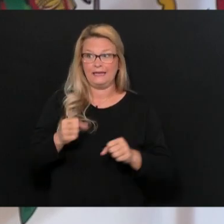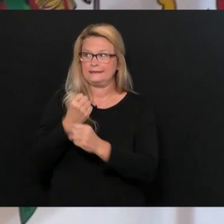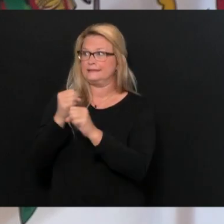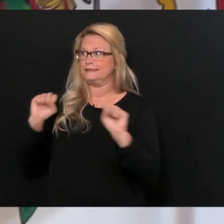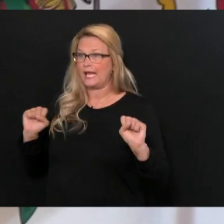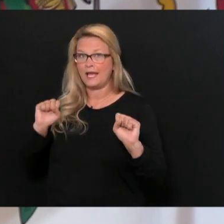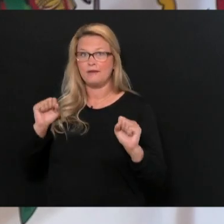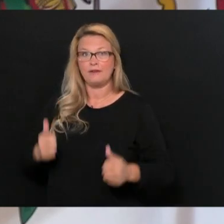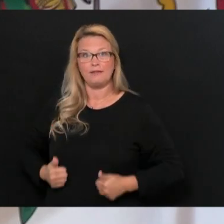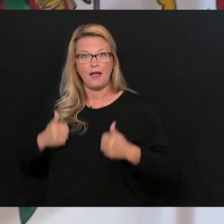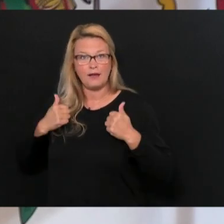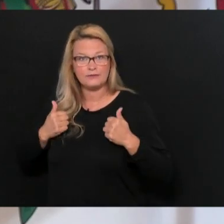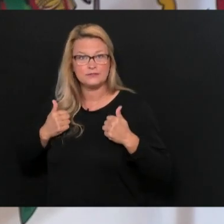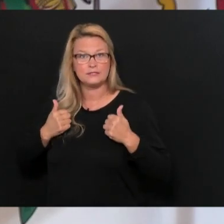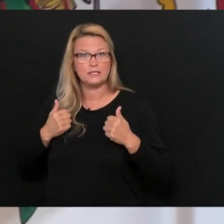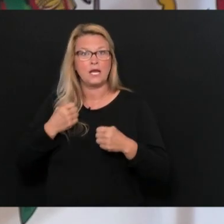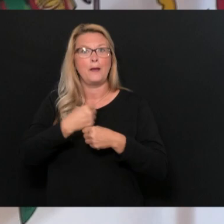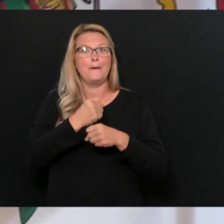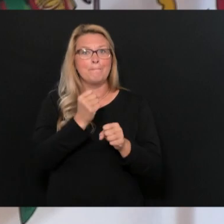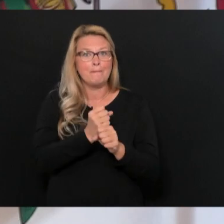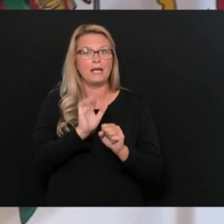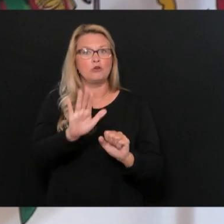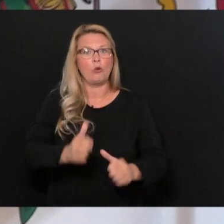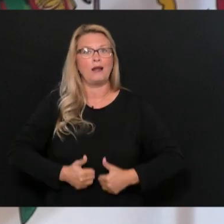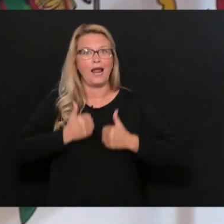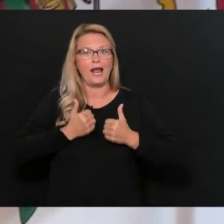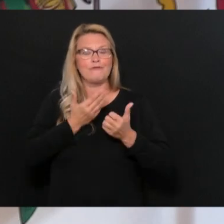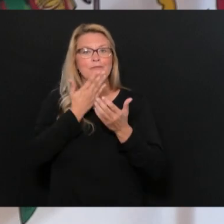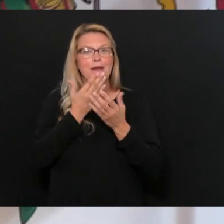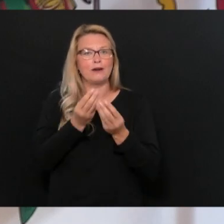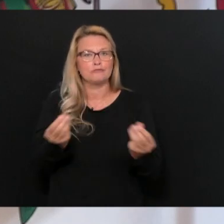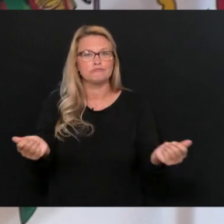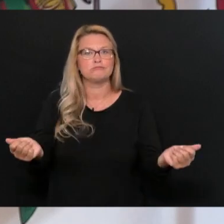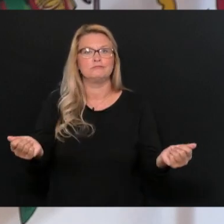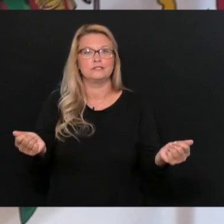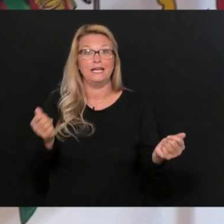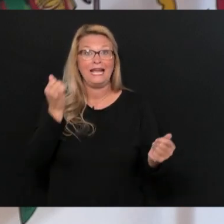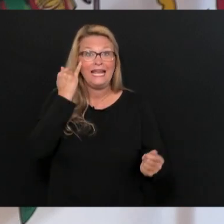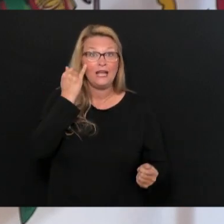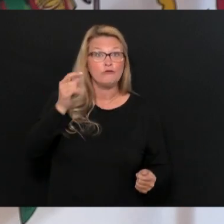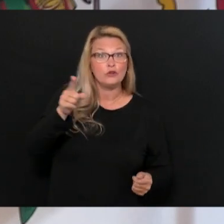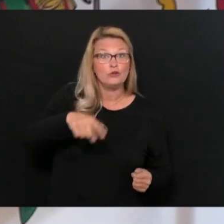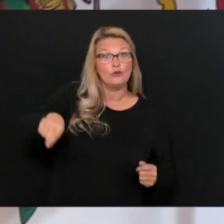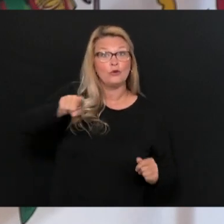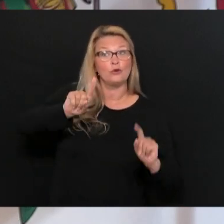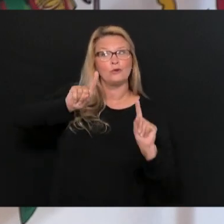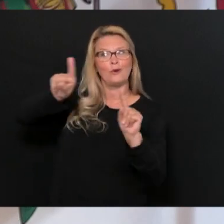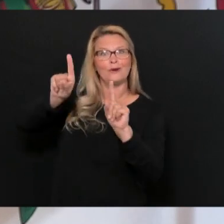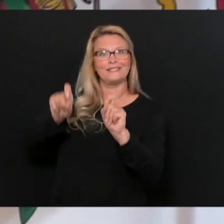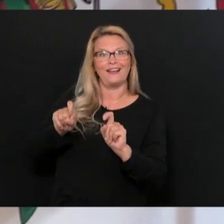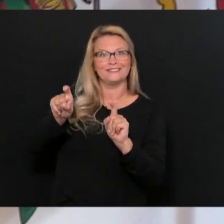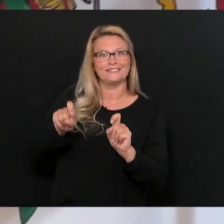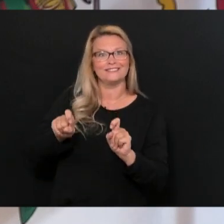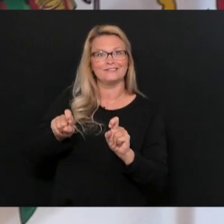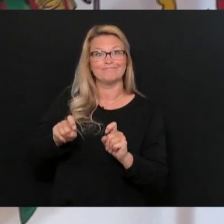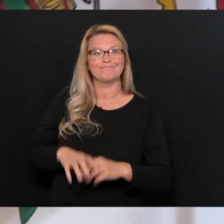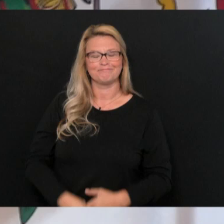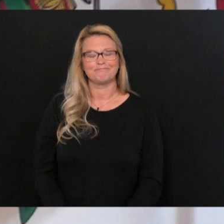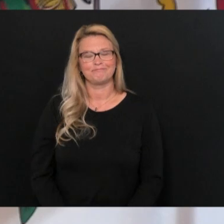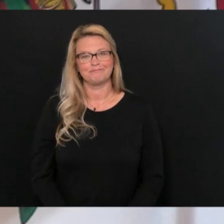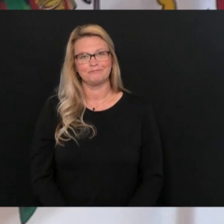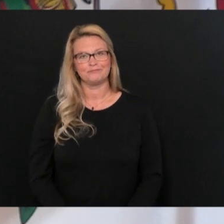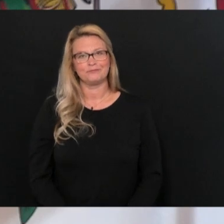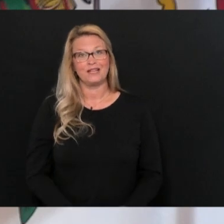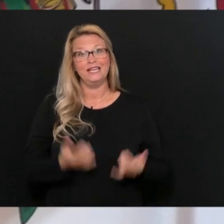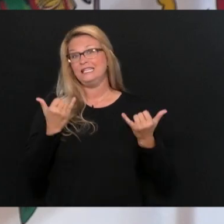but we will make life better everywhere if you will test and we can find the spreaders.